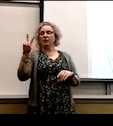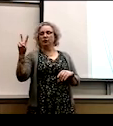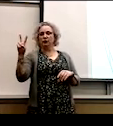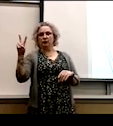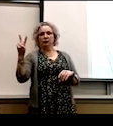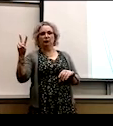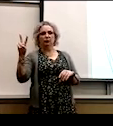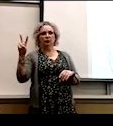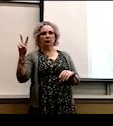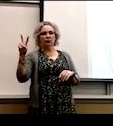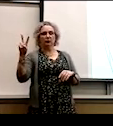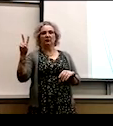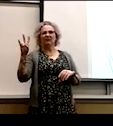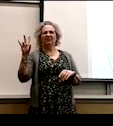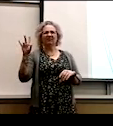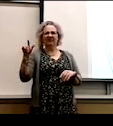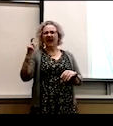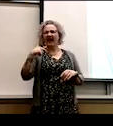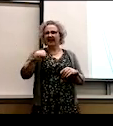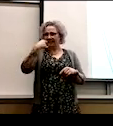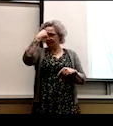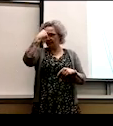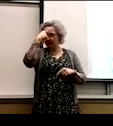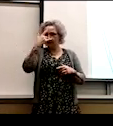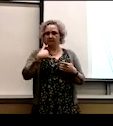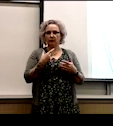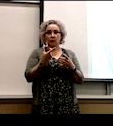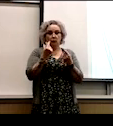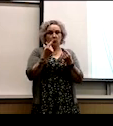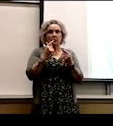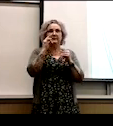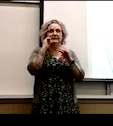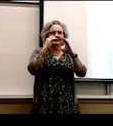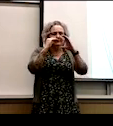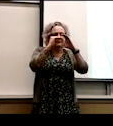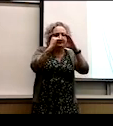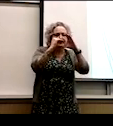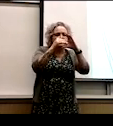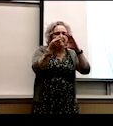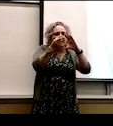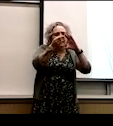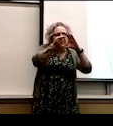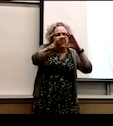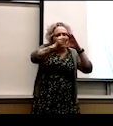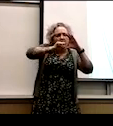and forms the plaques. A beta 40 is what we all hope is in our brains.